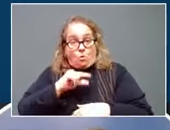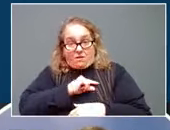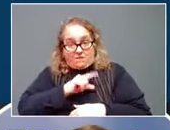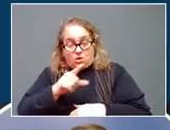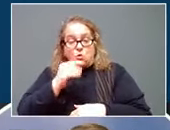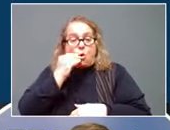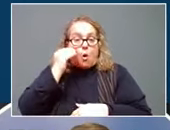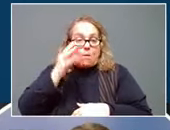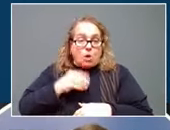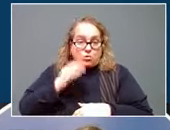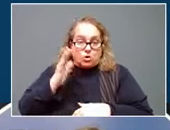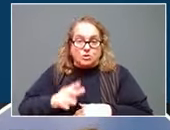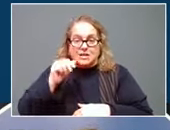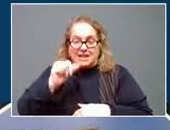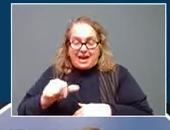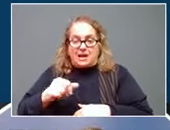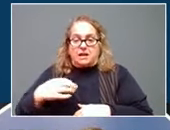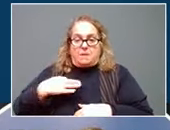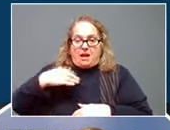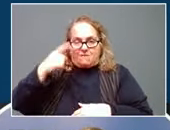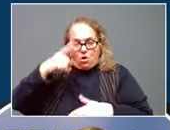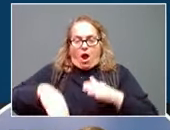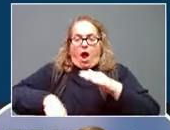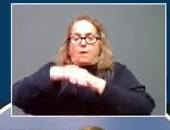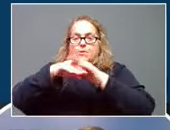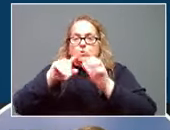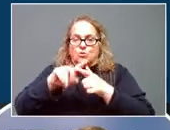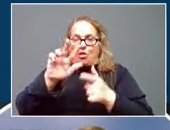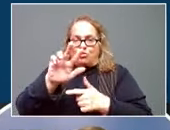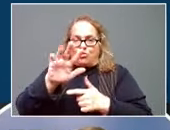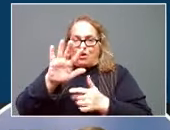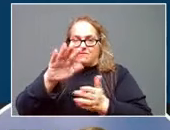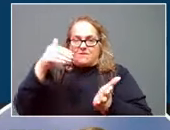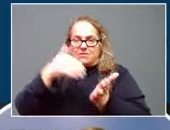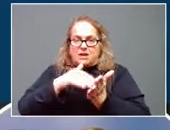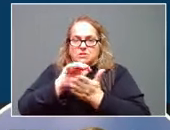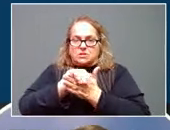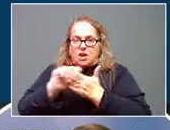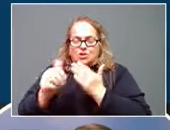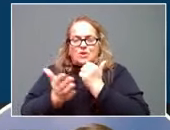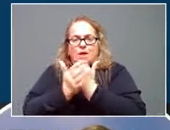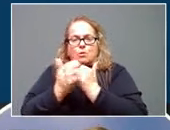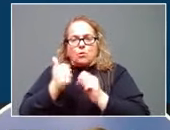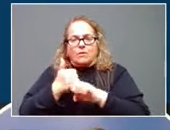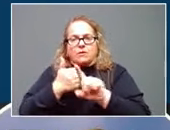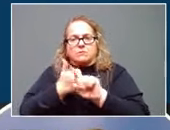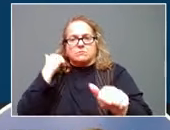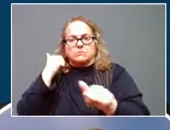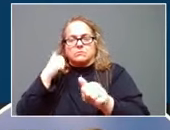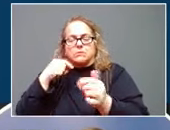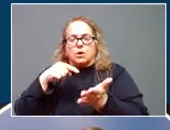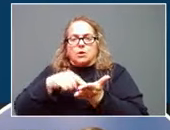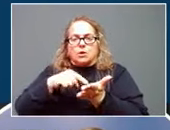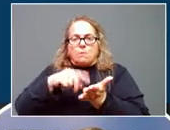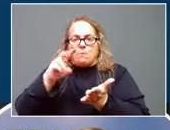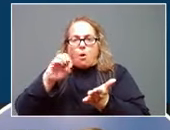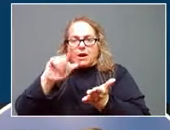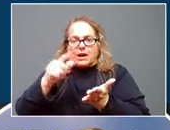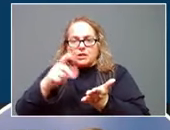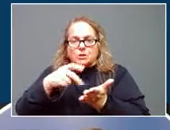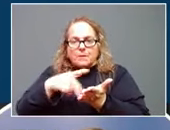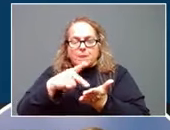to $35,000 in assistance to help with delinquent mortgage payments, property taxes, homeowners and or